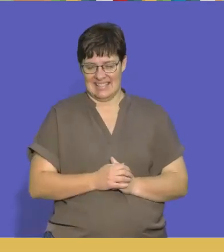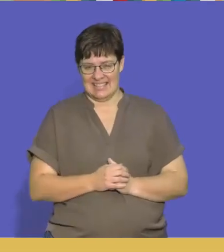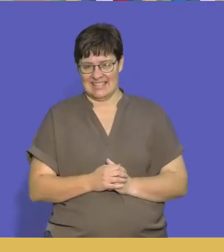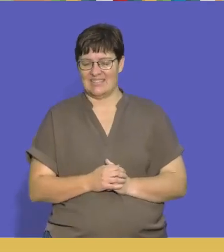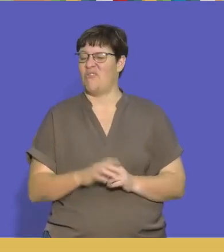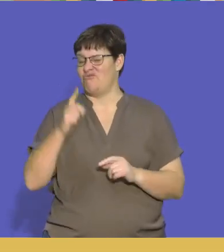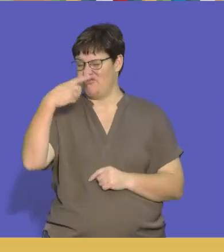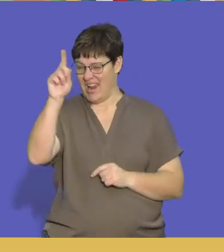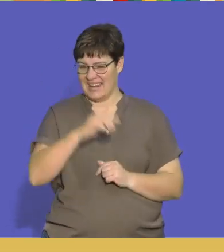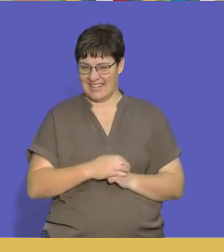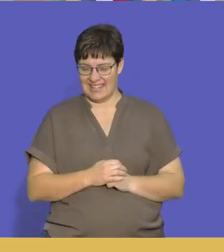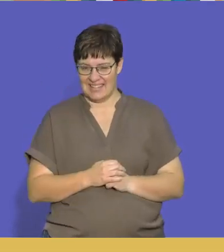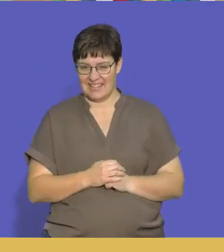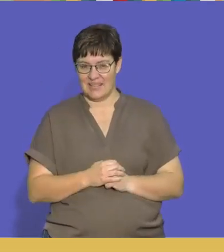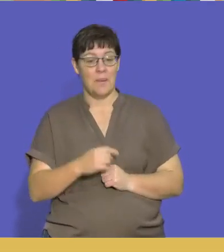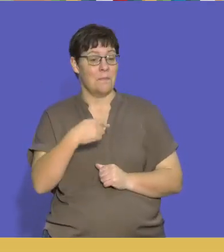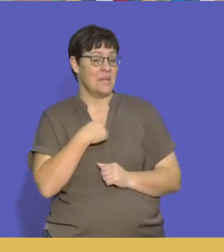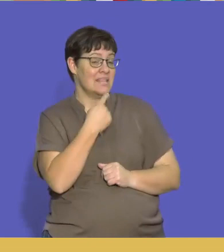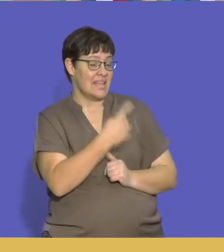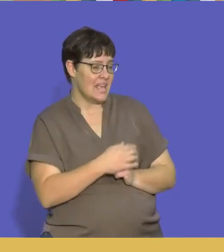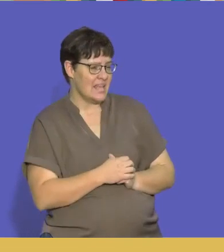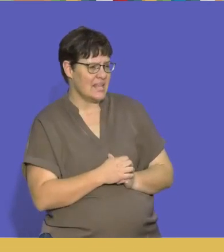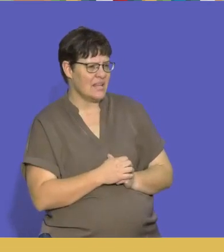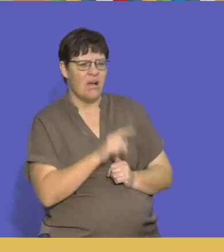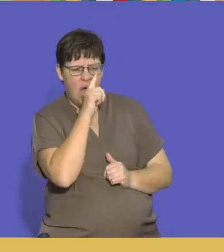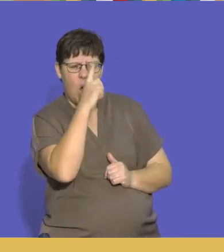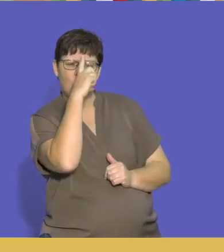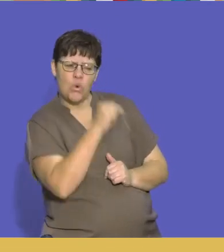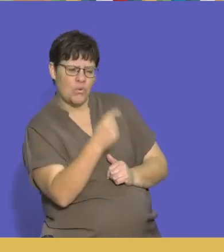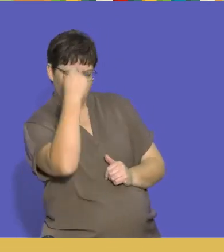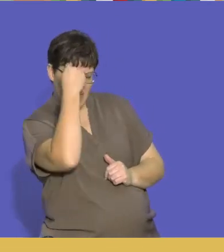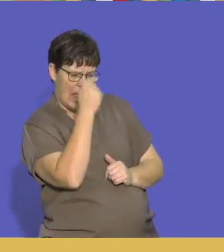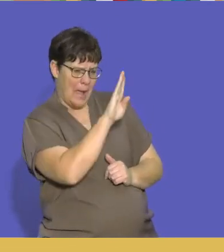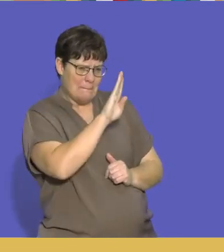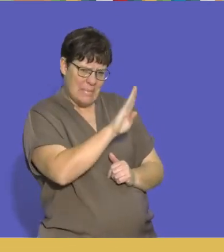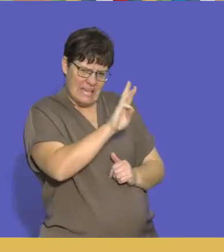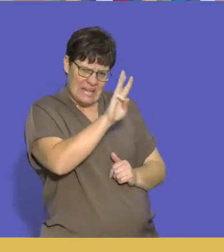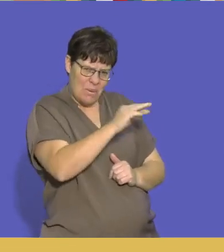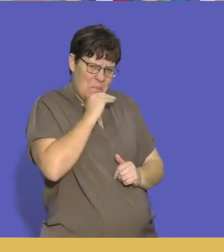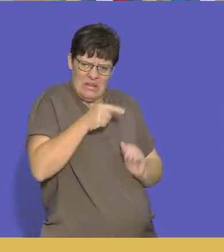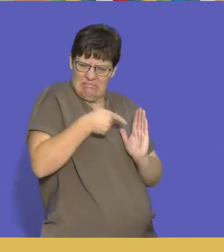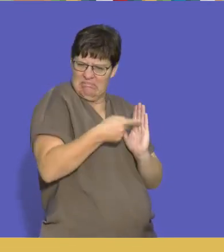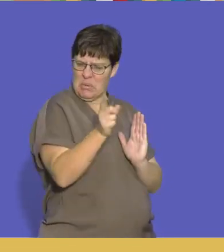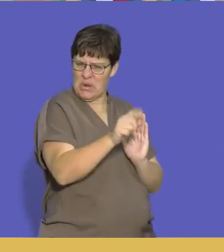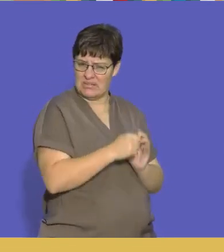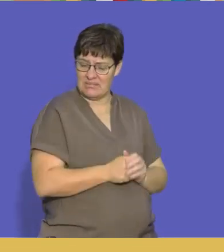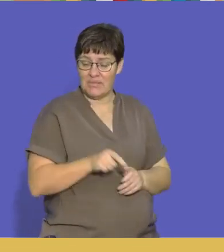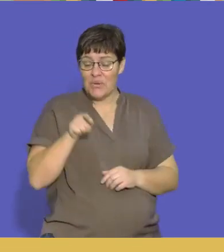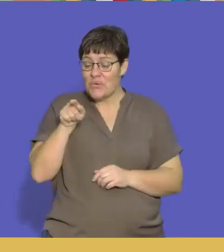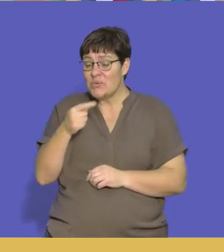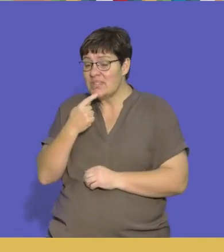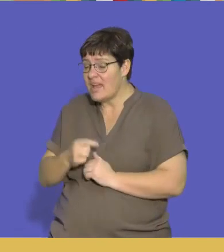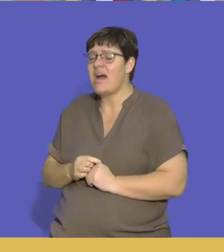yes, that's right. I say, what did Crow think BW meant? You